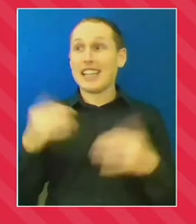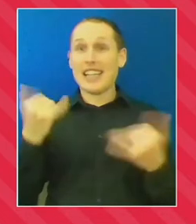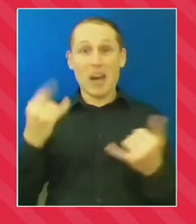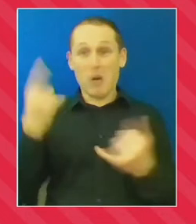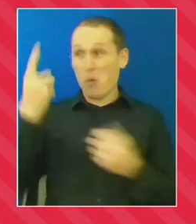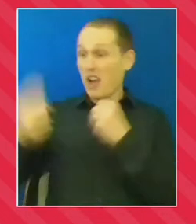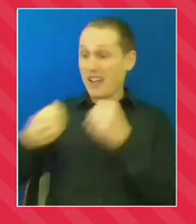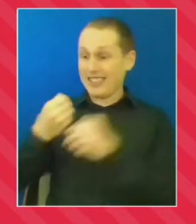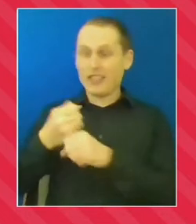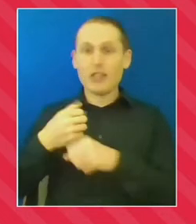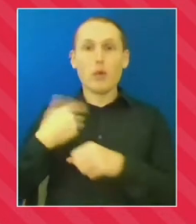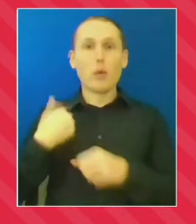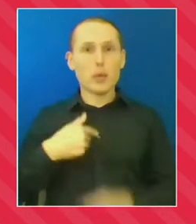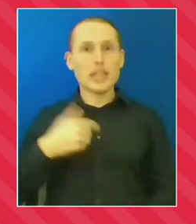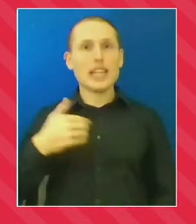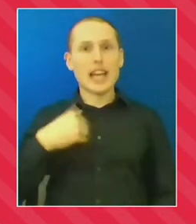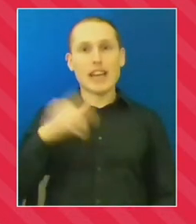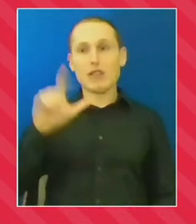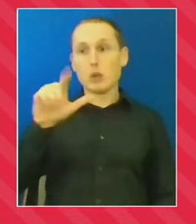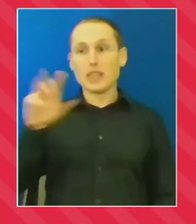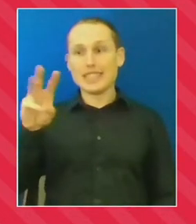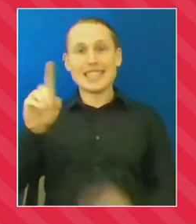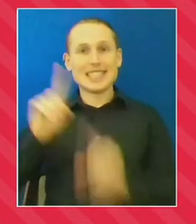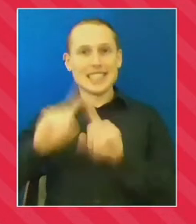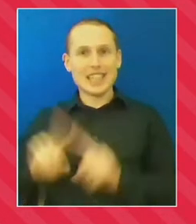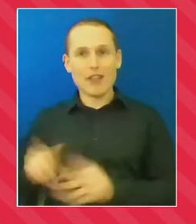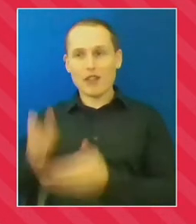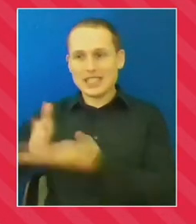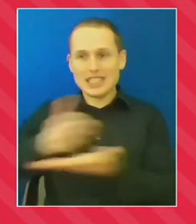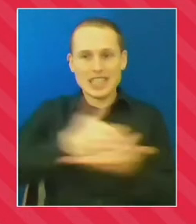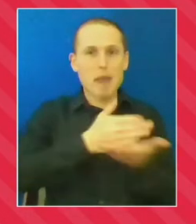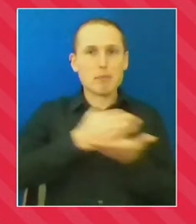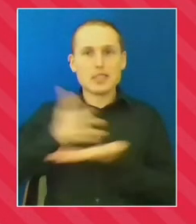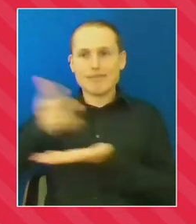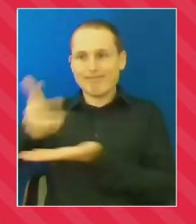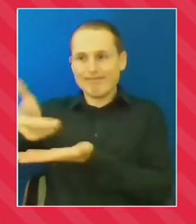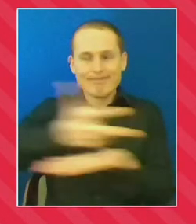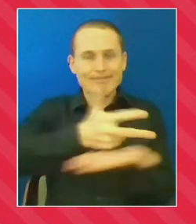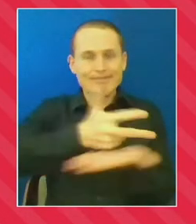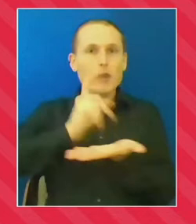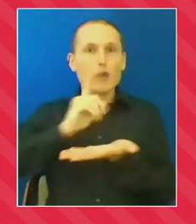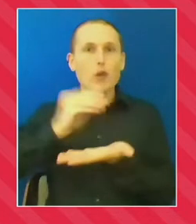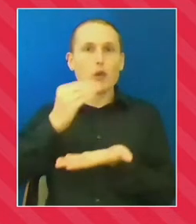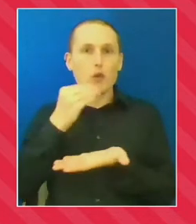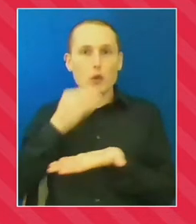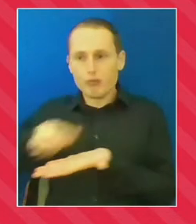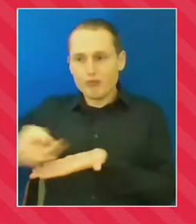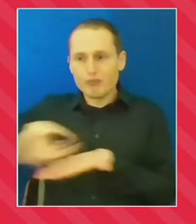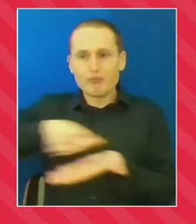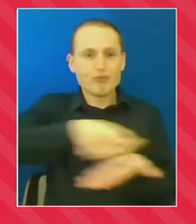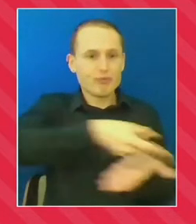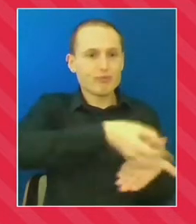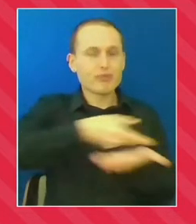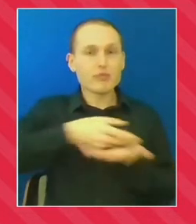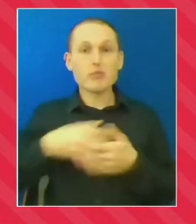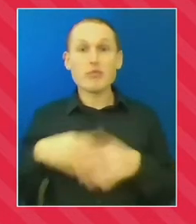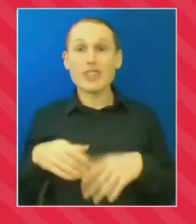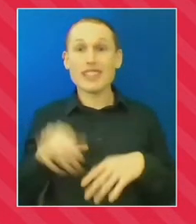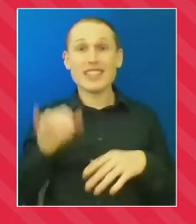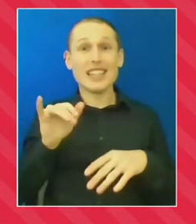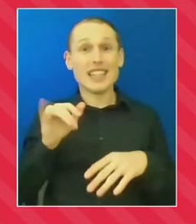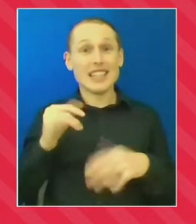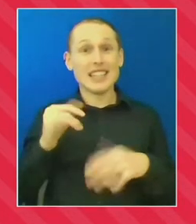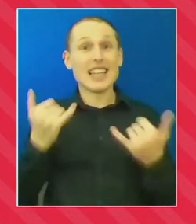two mobile grocery stores, and we're providing more nutritious food. And the largest percentage of food that our neighbors are purchasing through